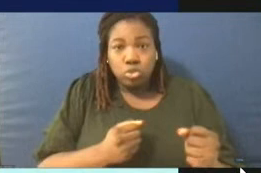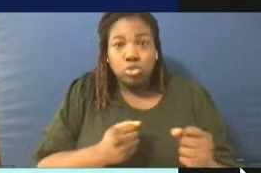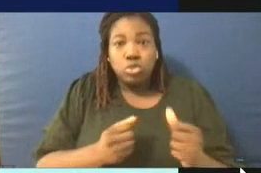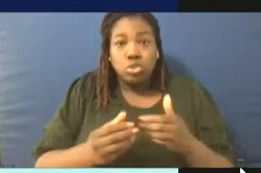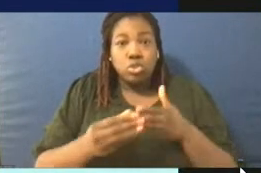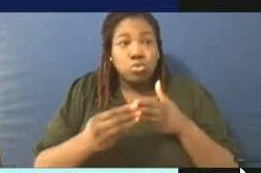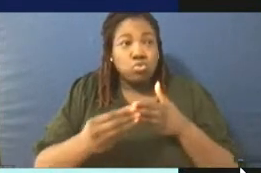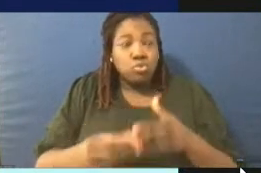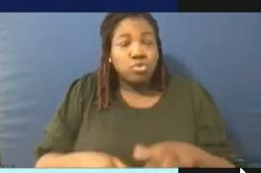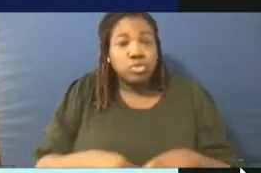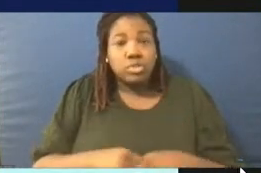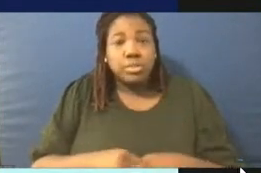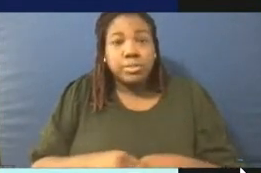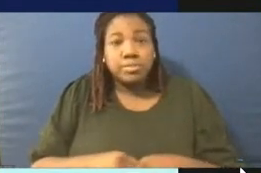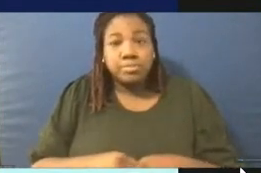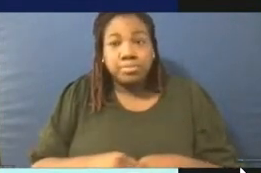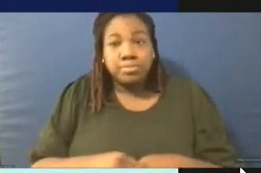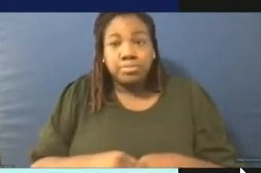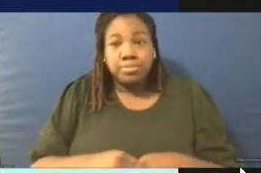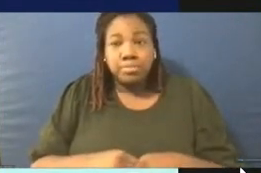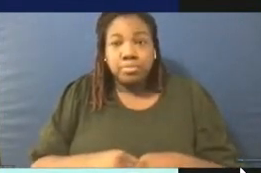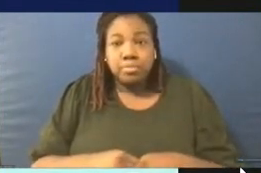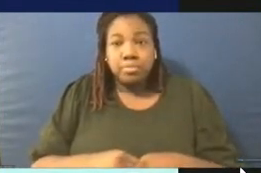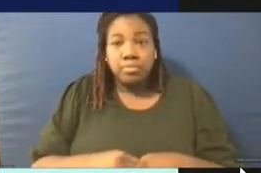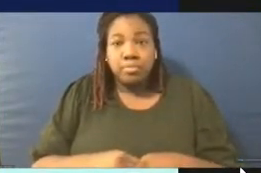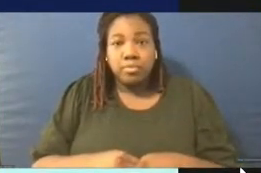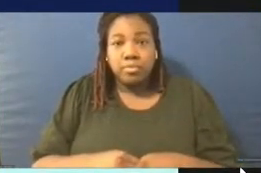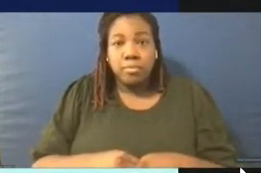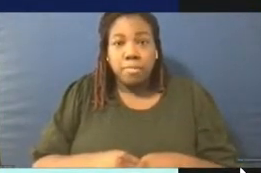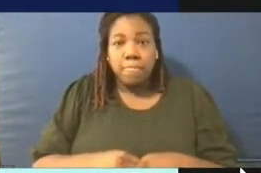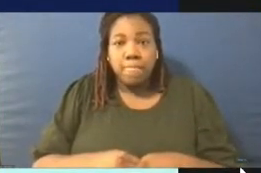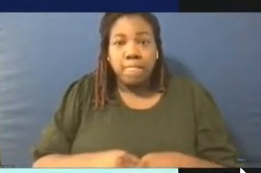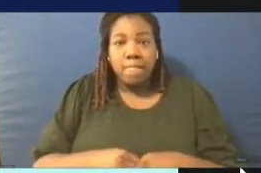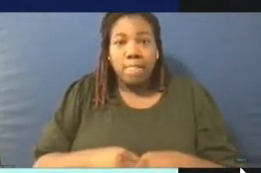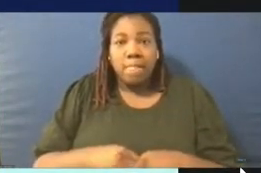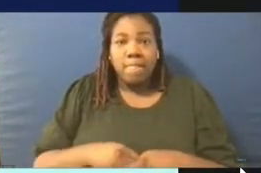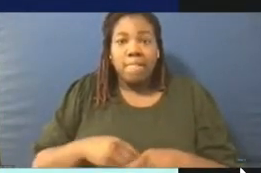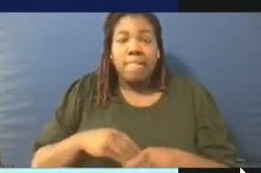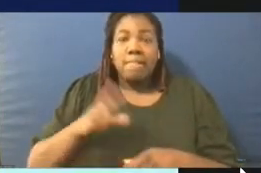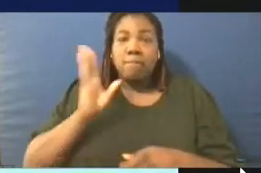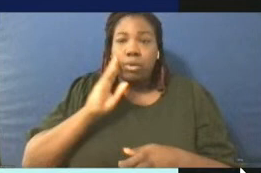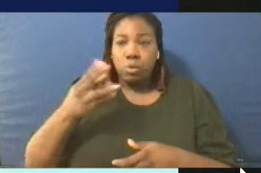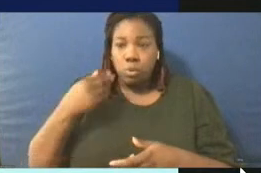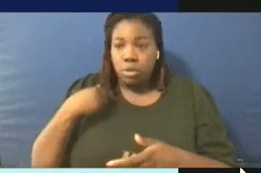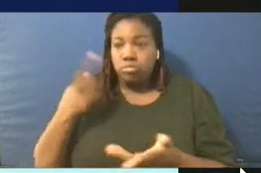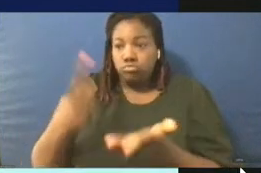time? We'll have a chance to return to deliberation before we take up voting.